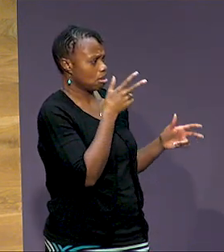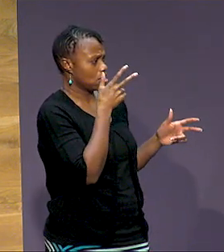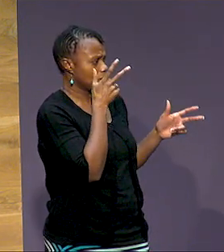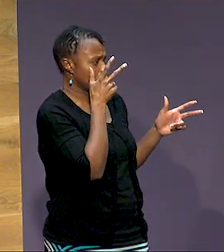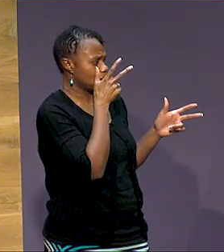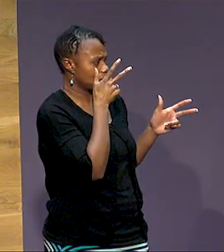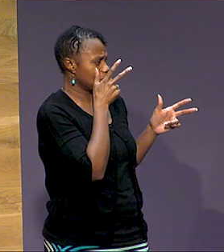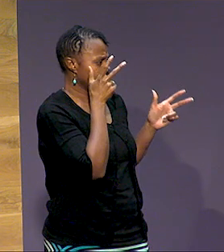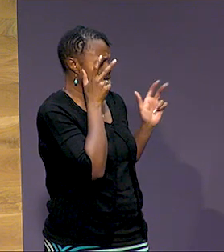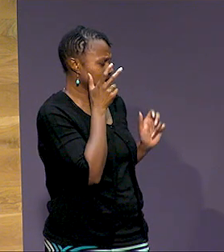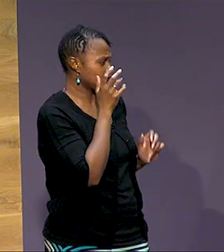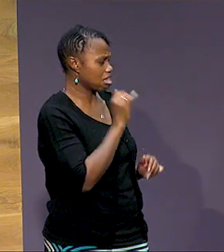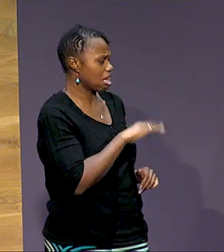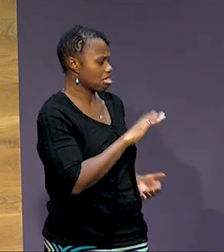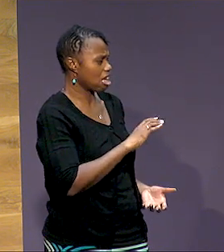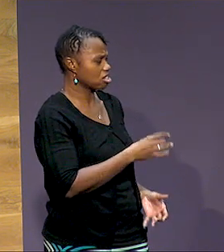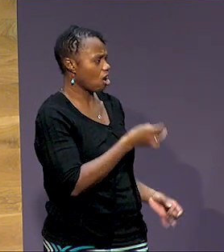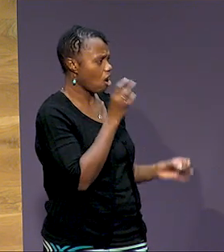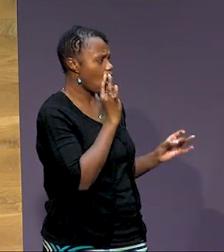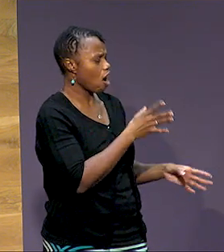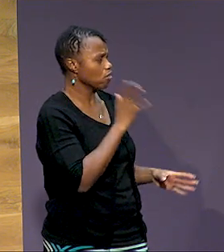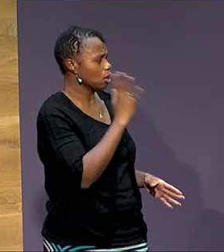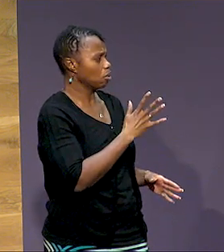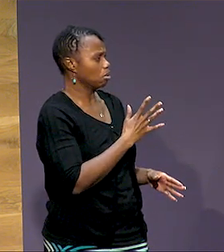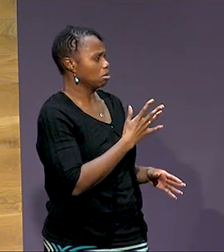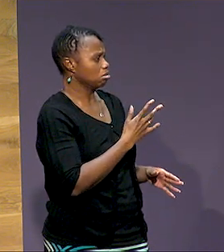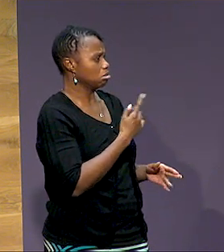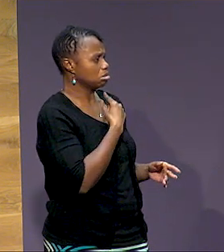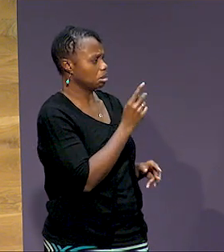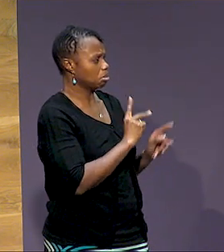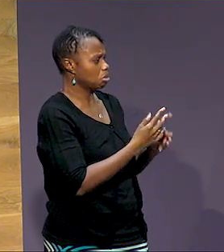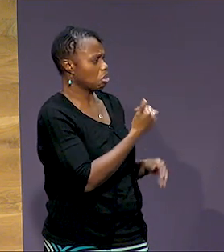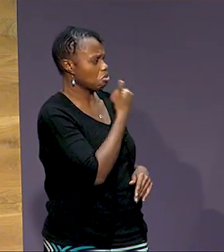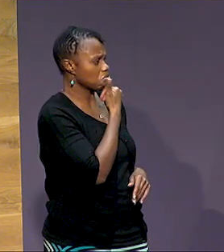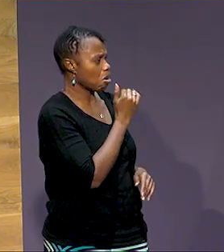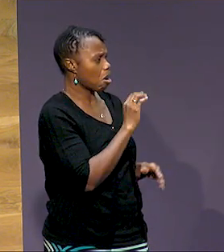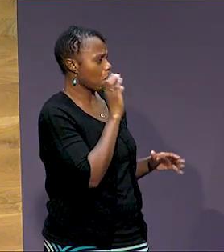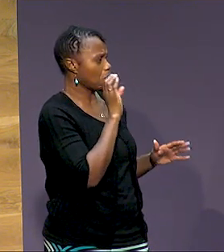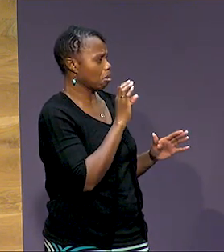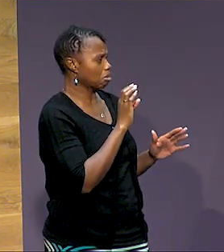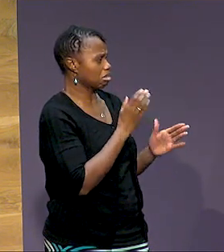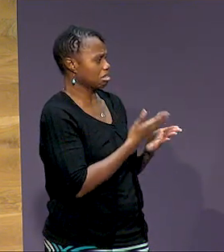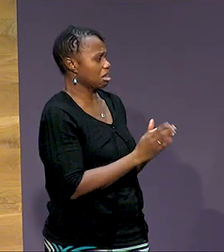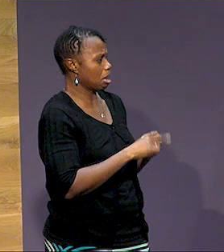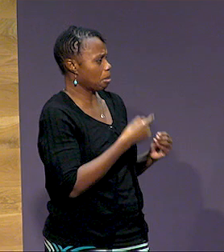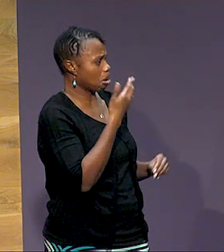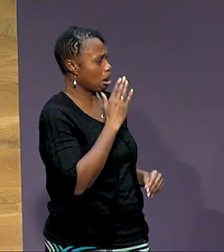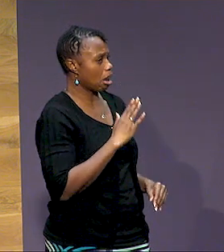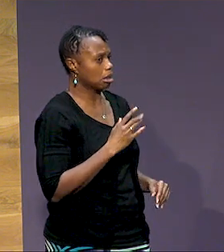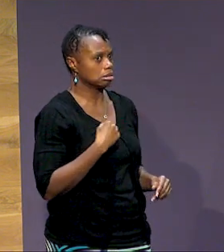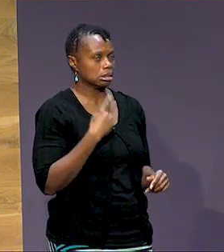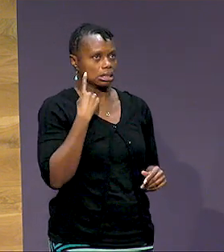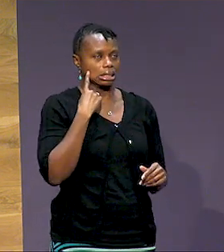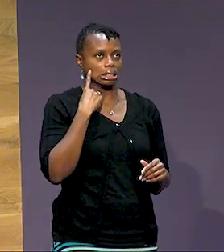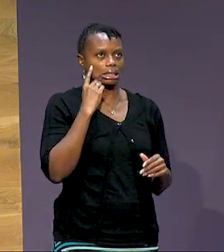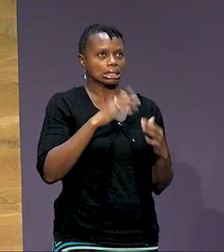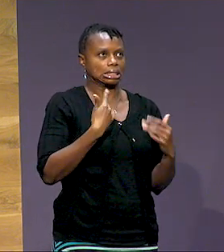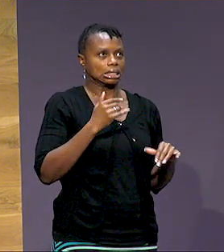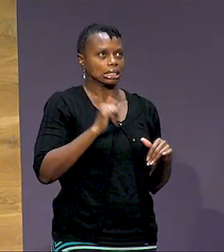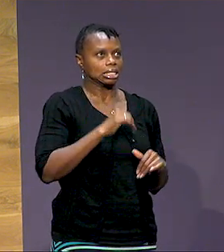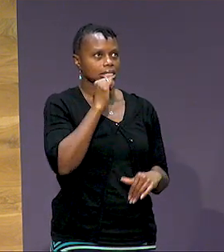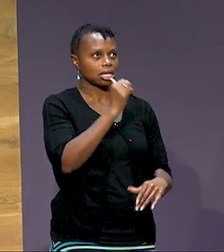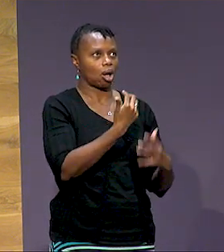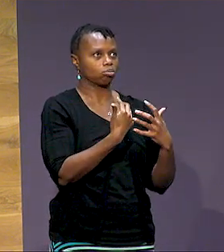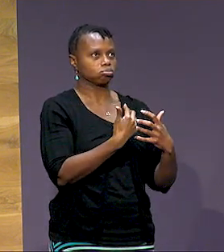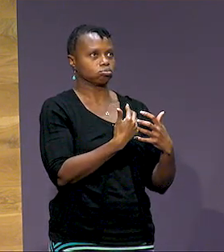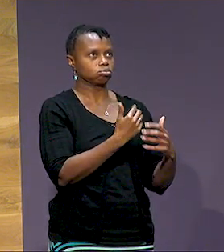That's terrible. It's going to create all these wrong pictures of who God is. And I had to take that back to the beginning and go, okay, well, this isn't working. So